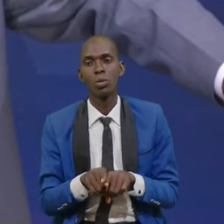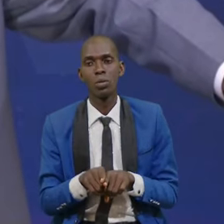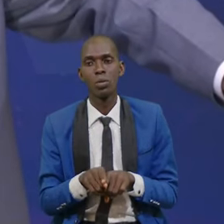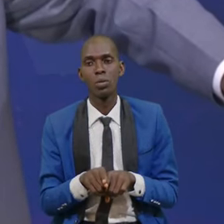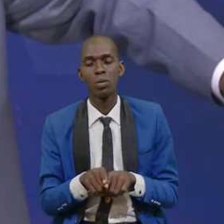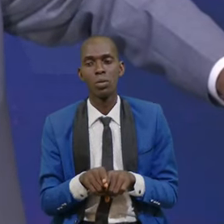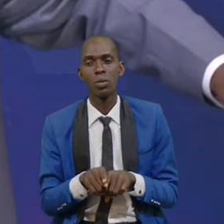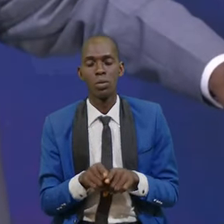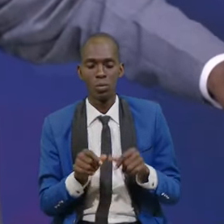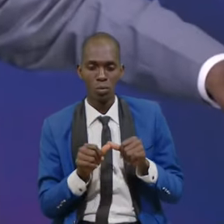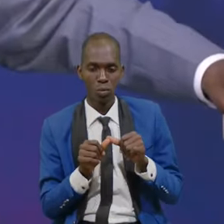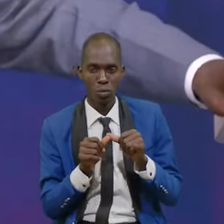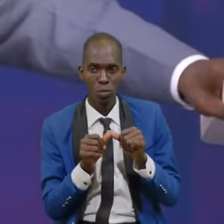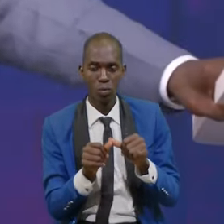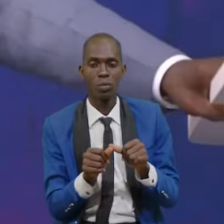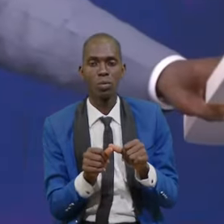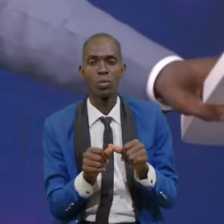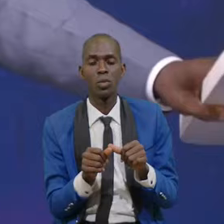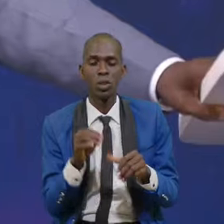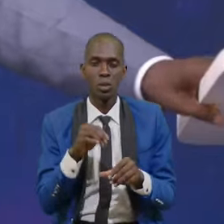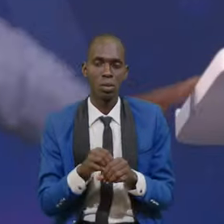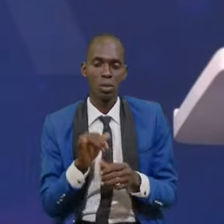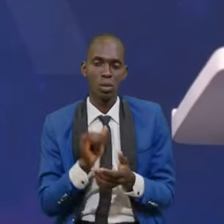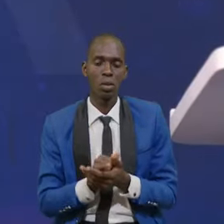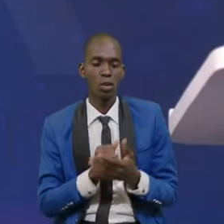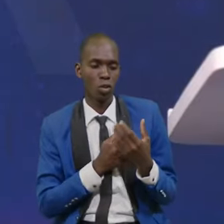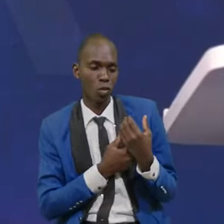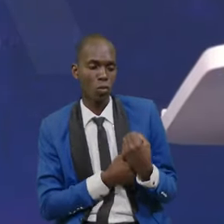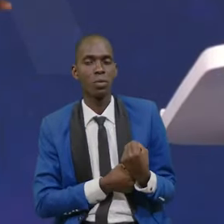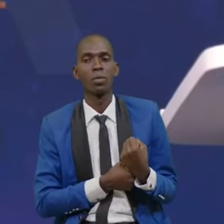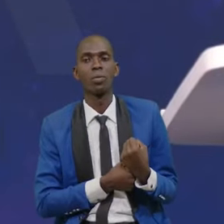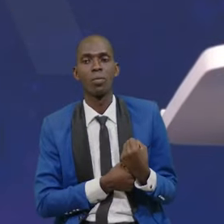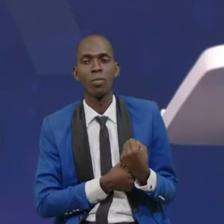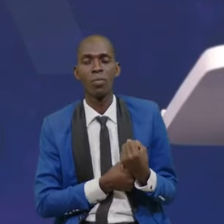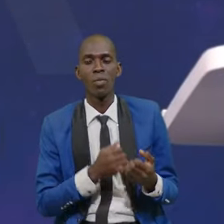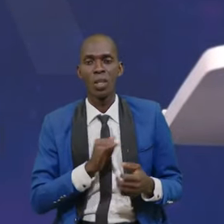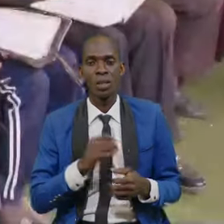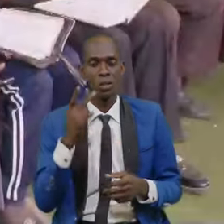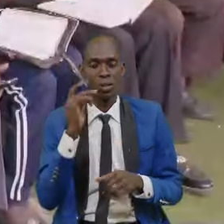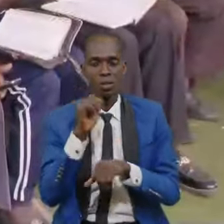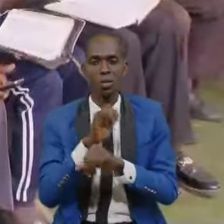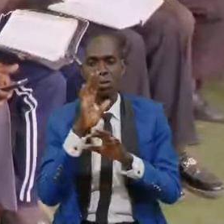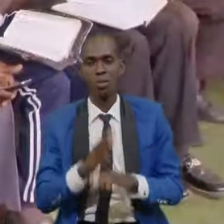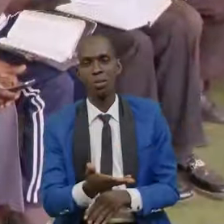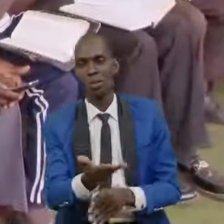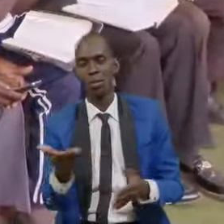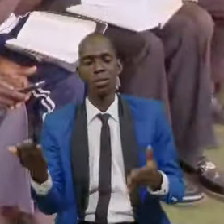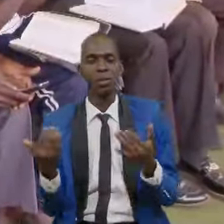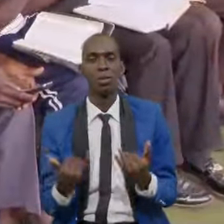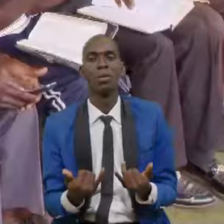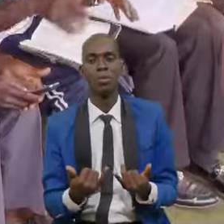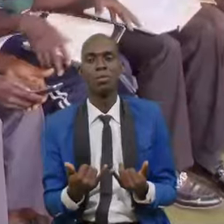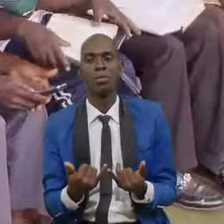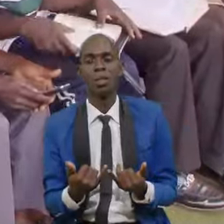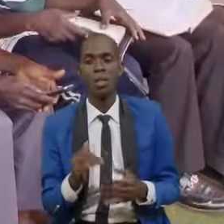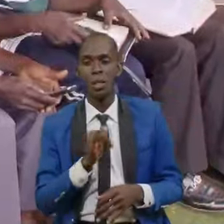Hold on to that confidence. I see conquerors before me. I